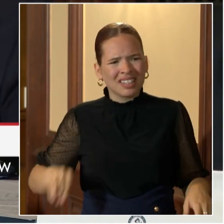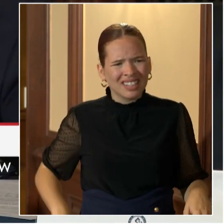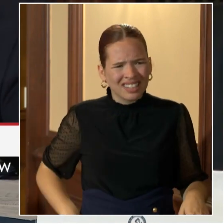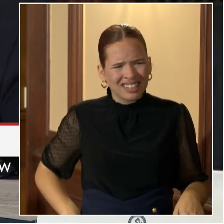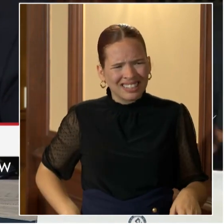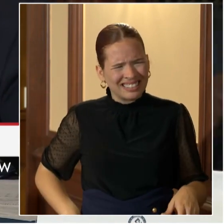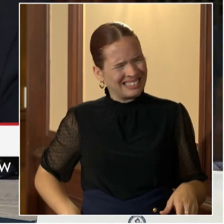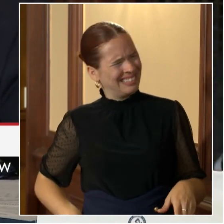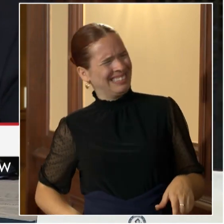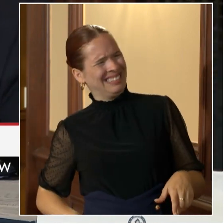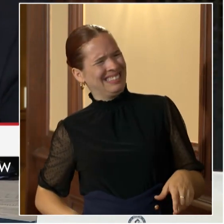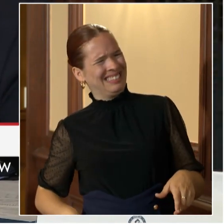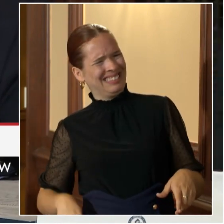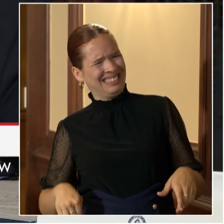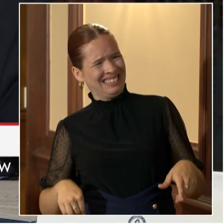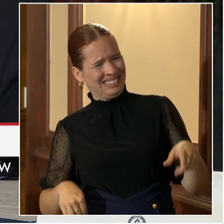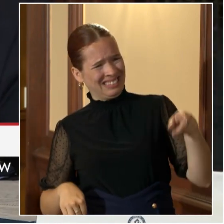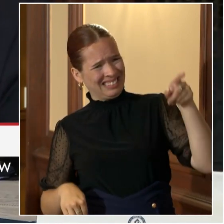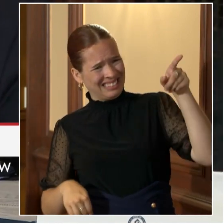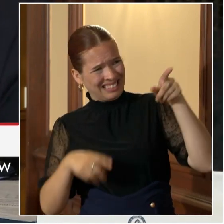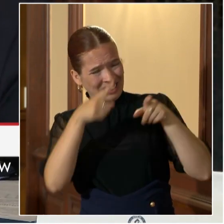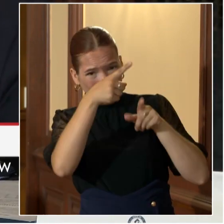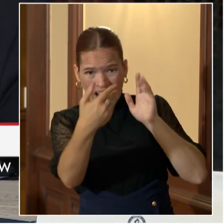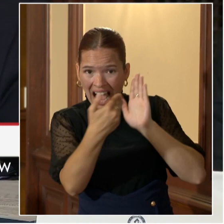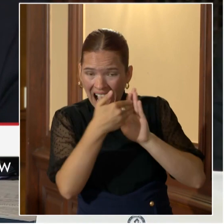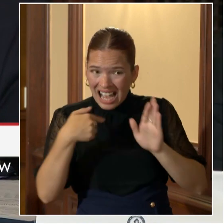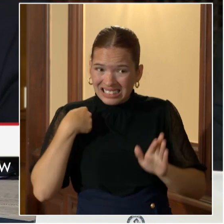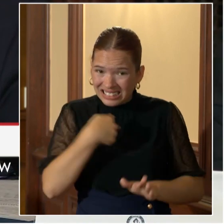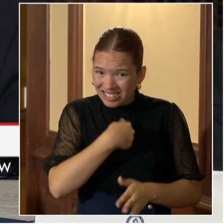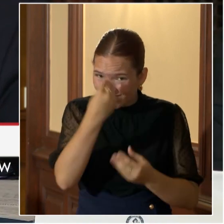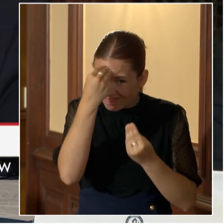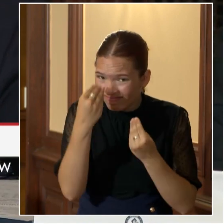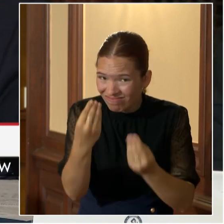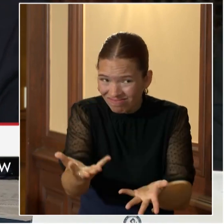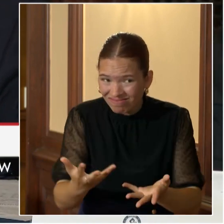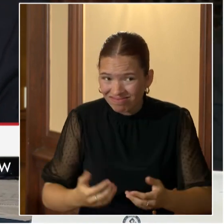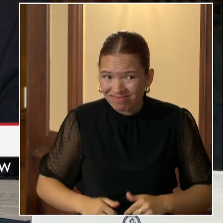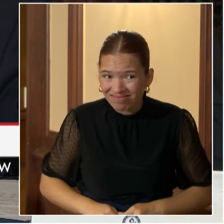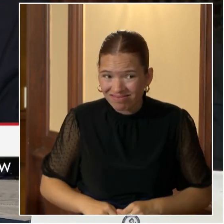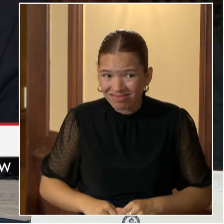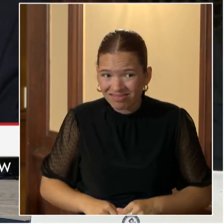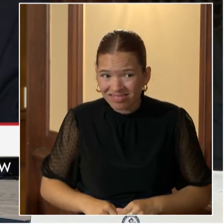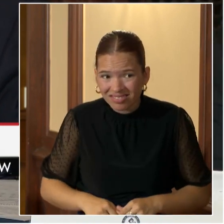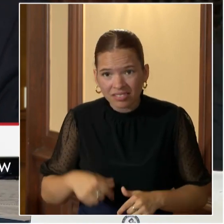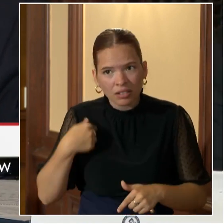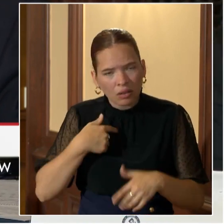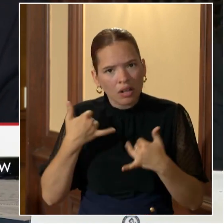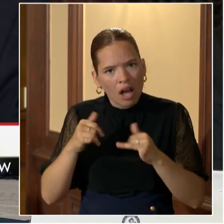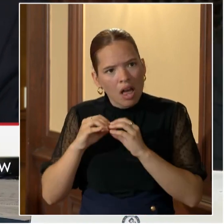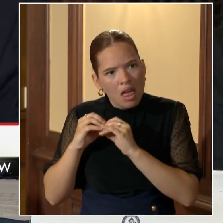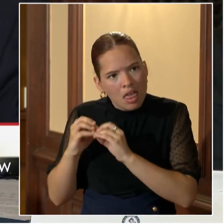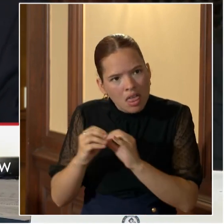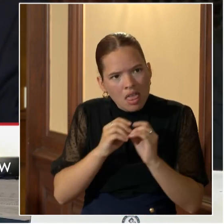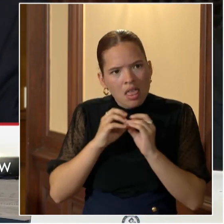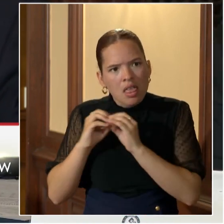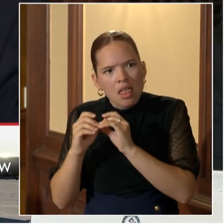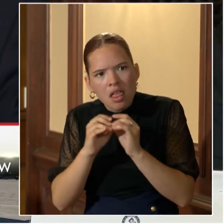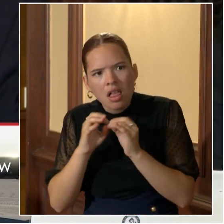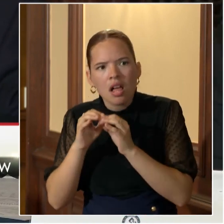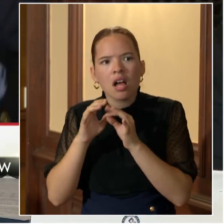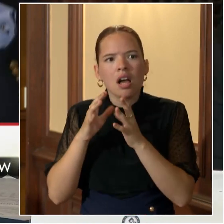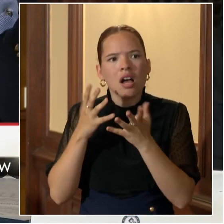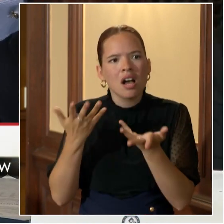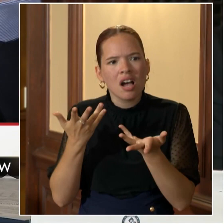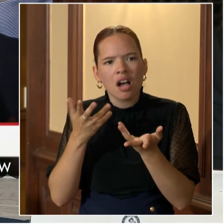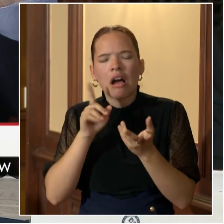to sit here and talk about how much progress we've made is ridiculous. Nothing's going to happen in the next